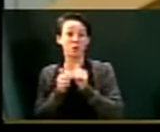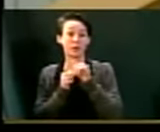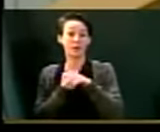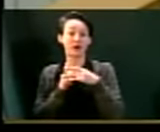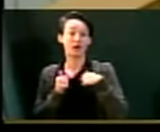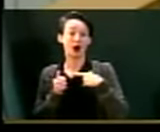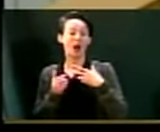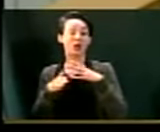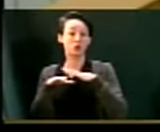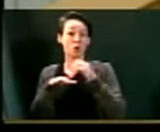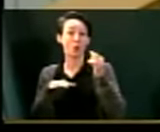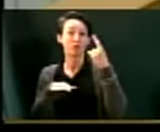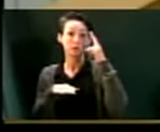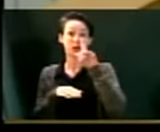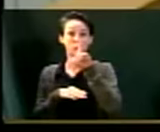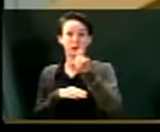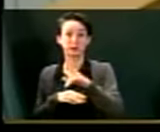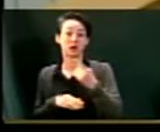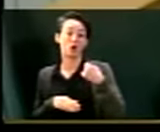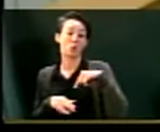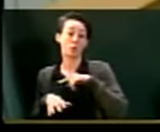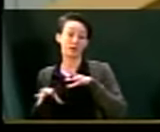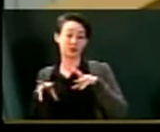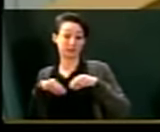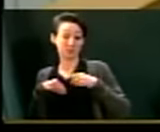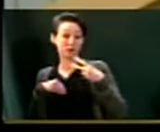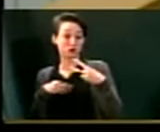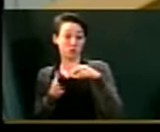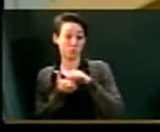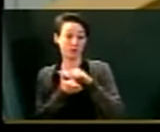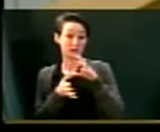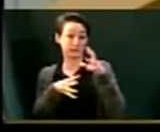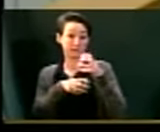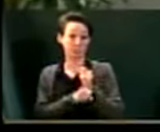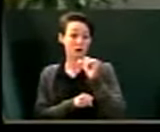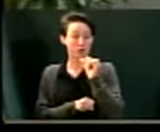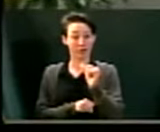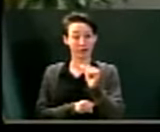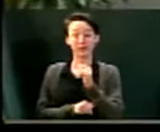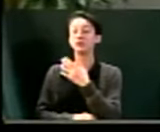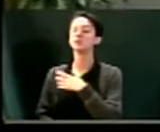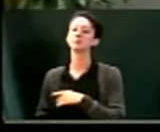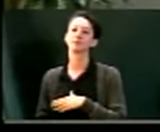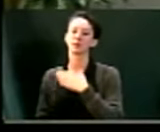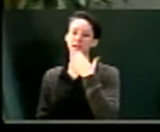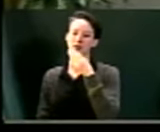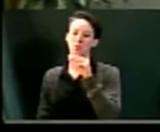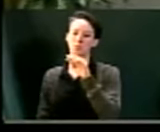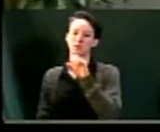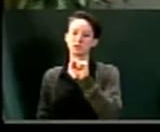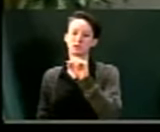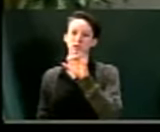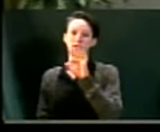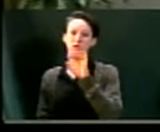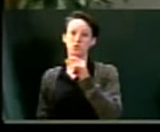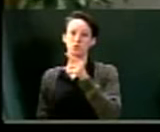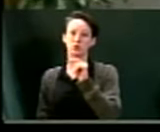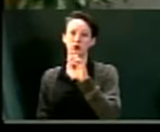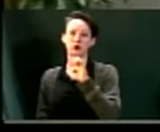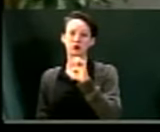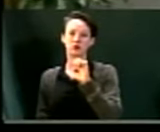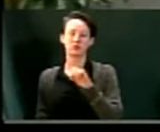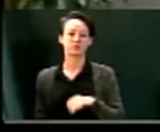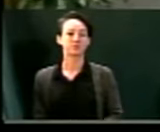question. We need to vote on, are we accepting this two-page summary or not? Thank you, Ms. Fugit. And Ms. Coatney, I've asked her to read